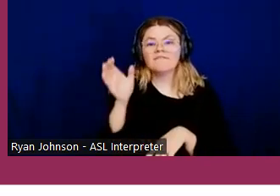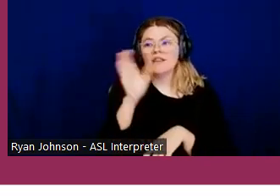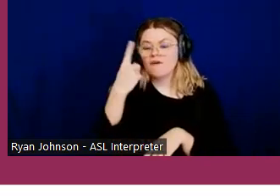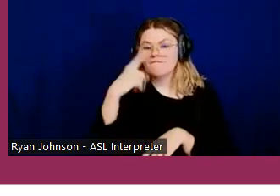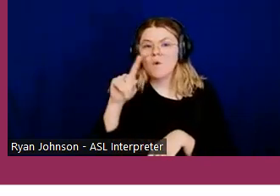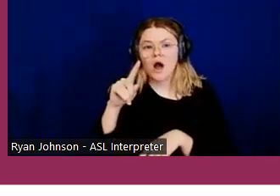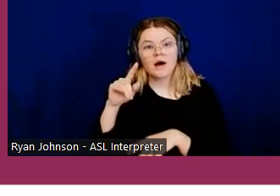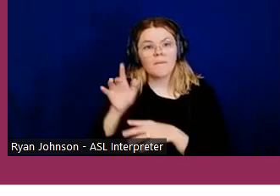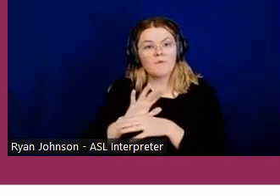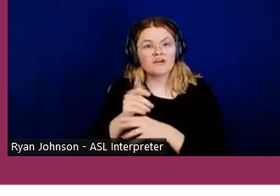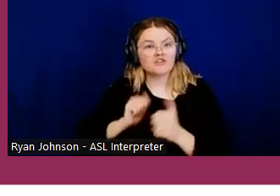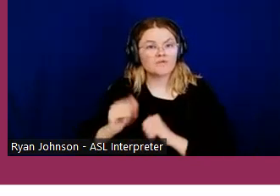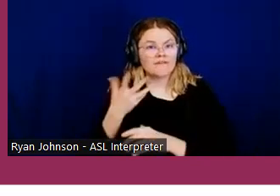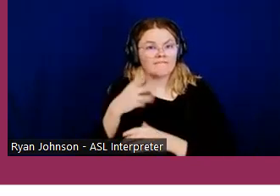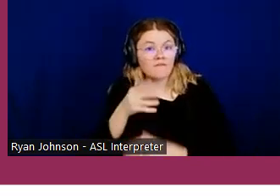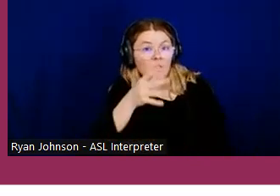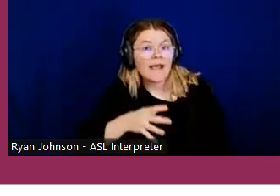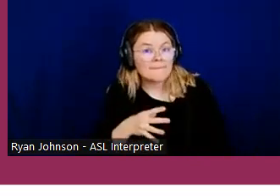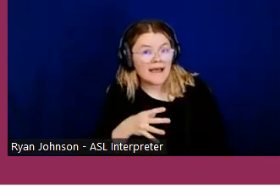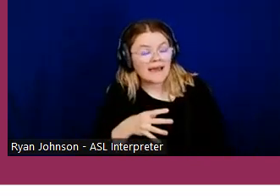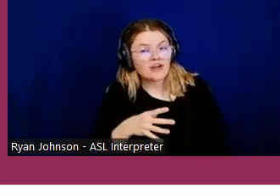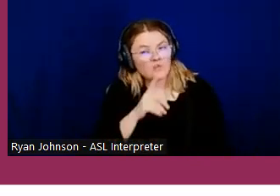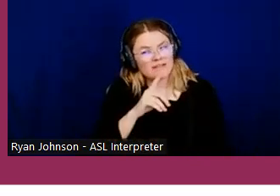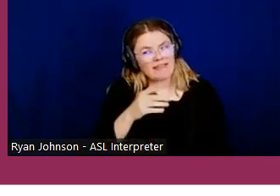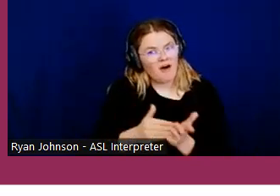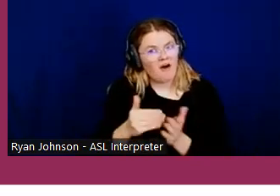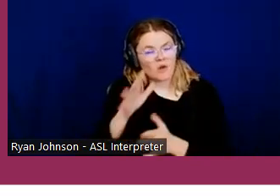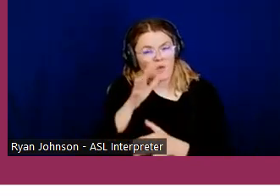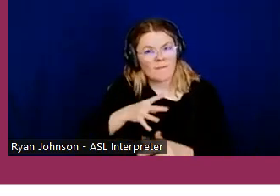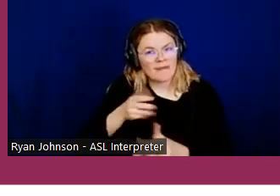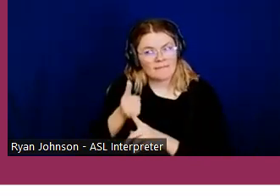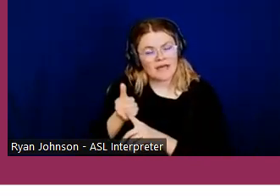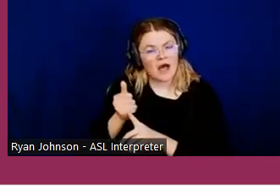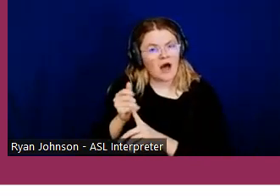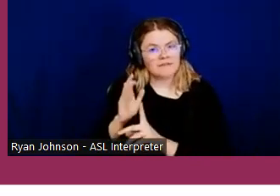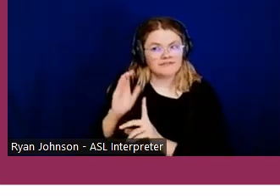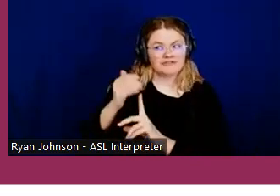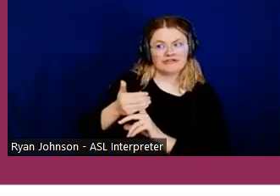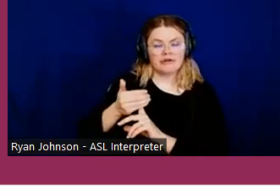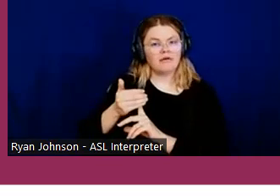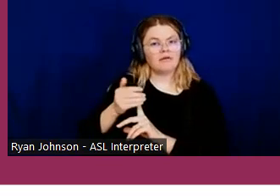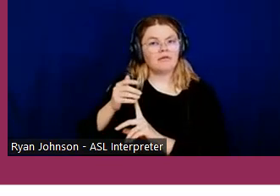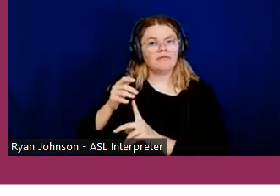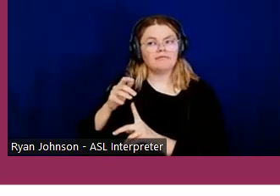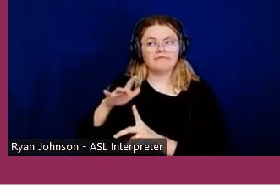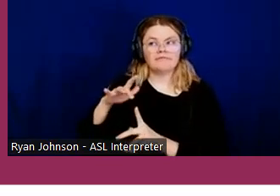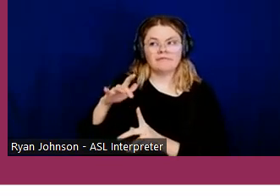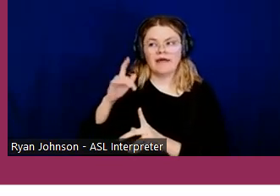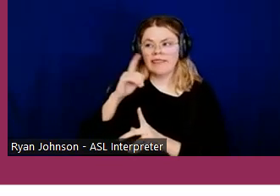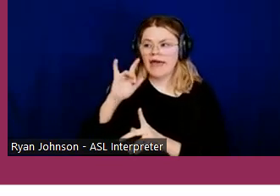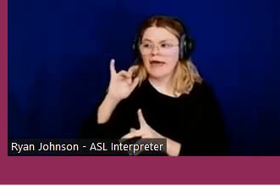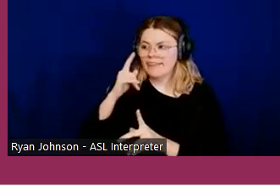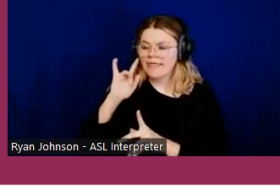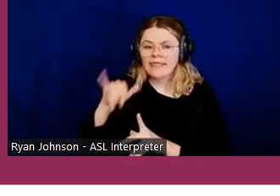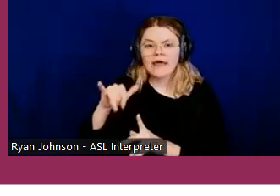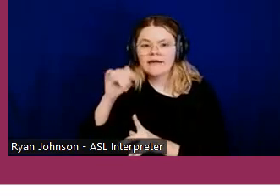perpetrators, it's often showcased women to be very, they make women out to be very sexy, very